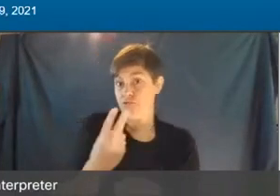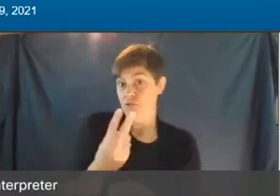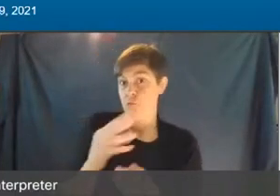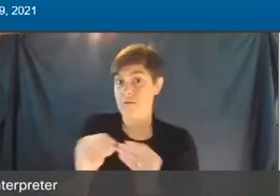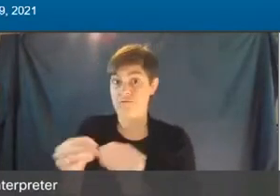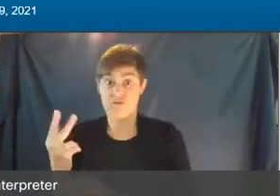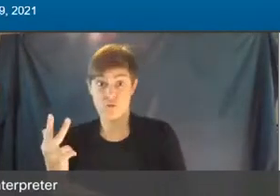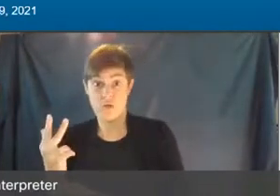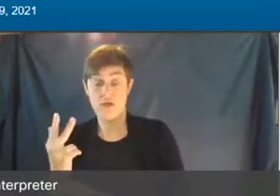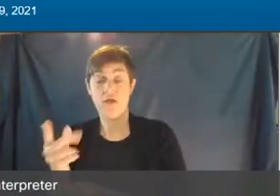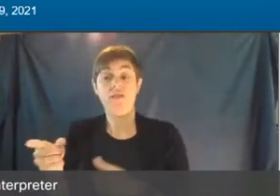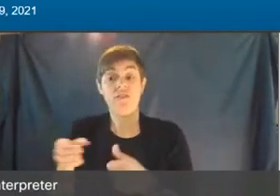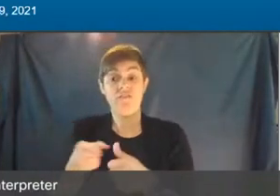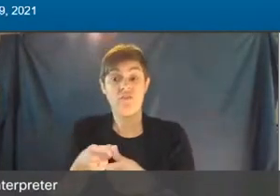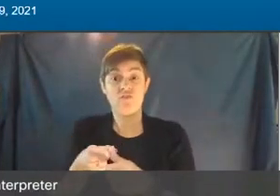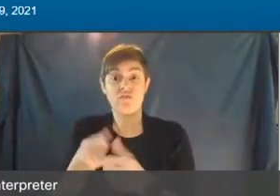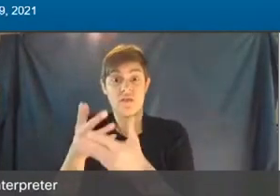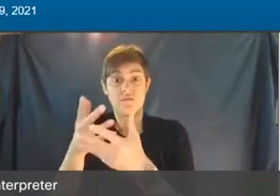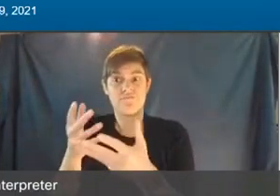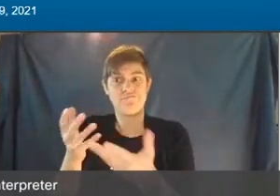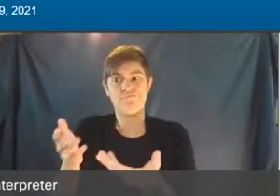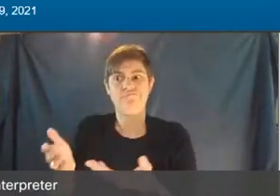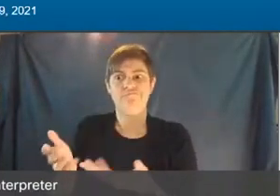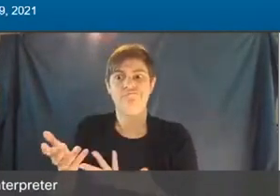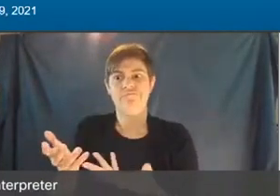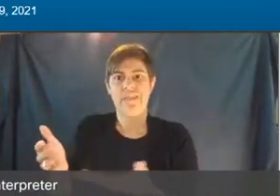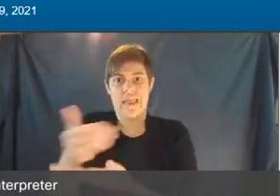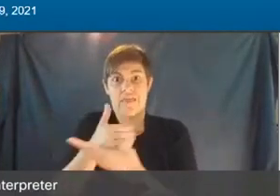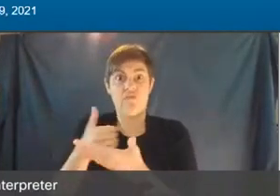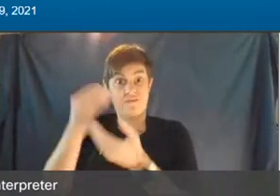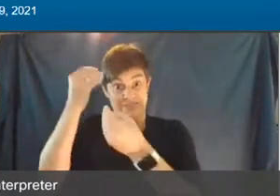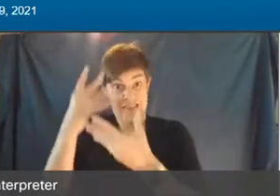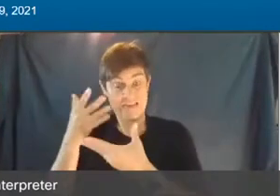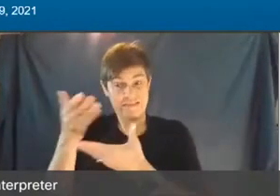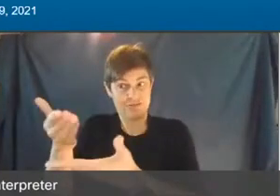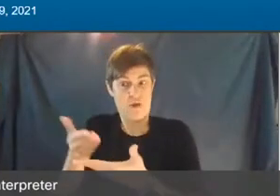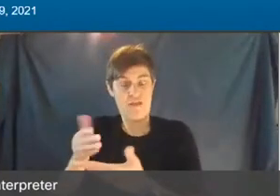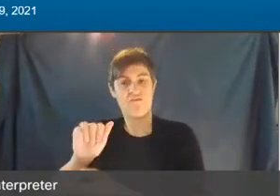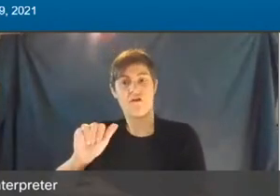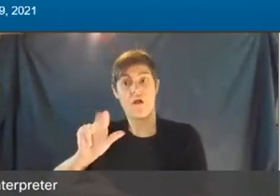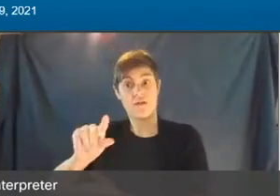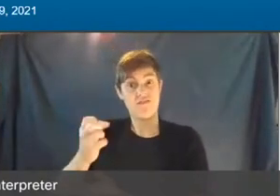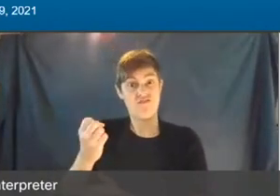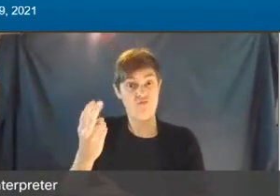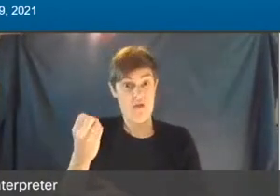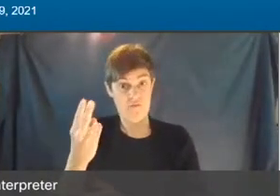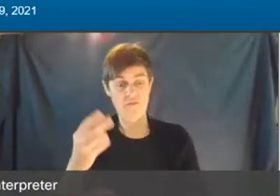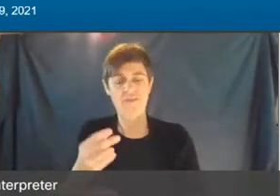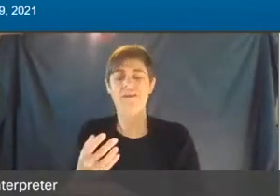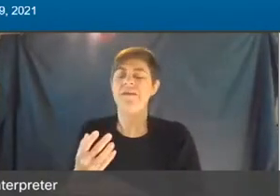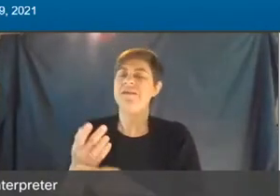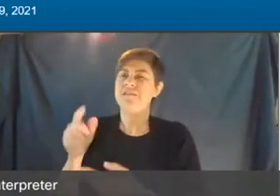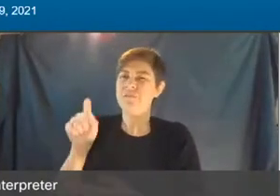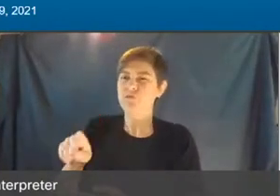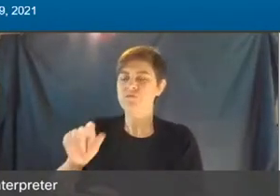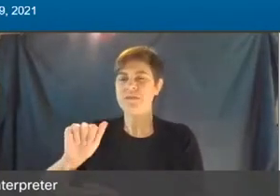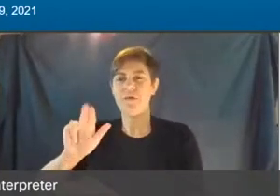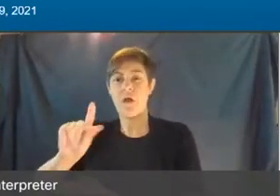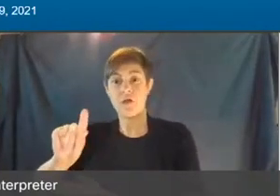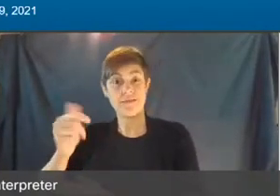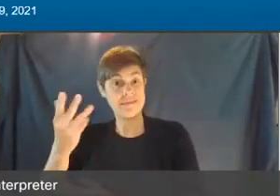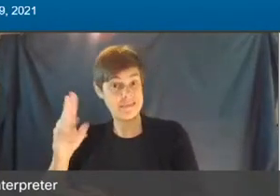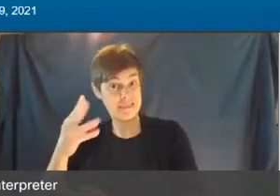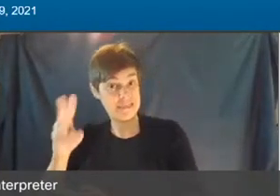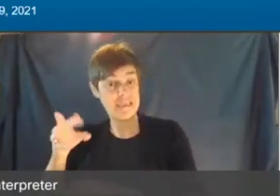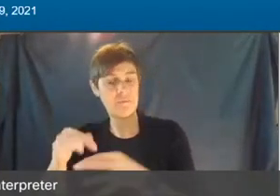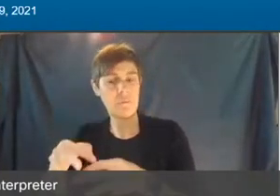expecting the first round of data to be delivered on August 12th. Originally, it had been August 16th, but they actually moved the timeline